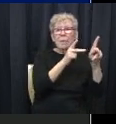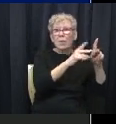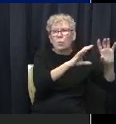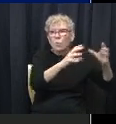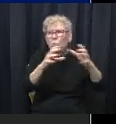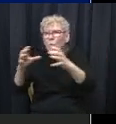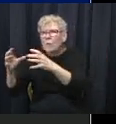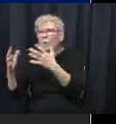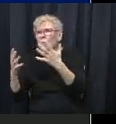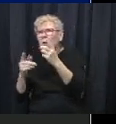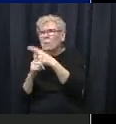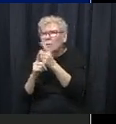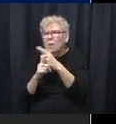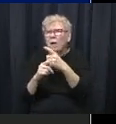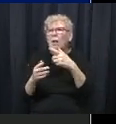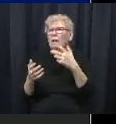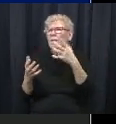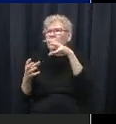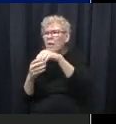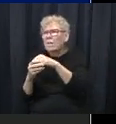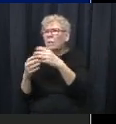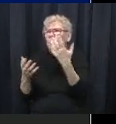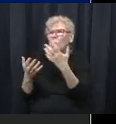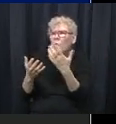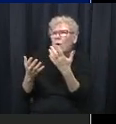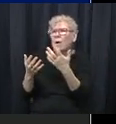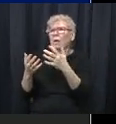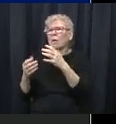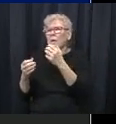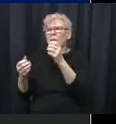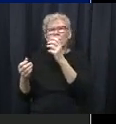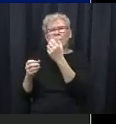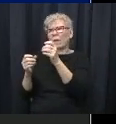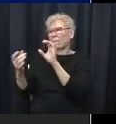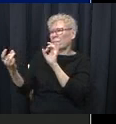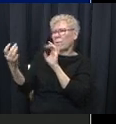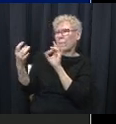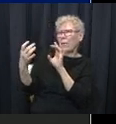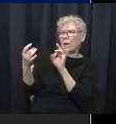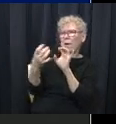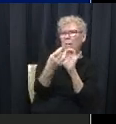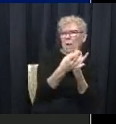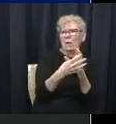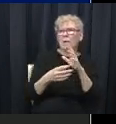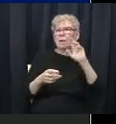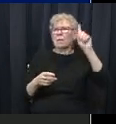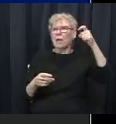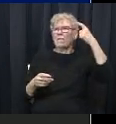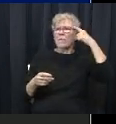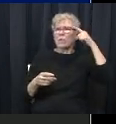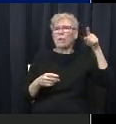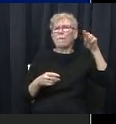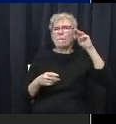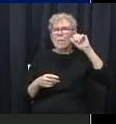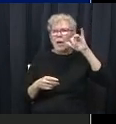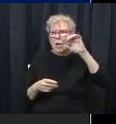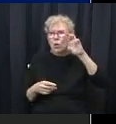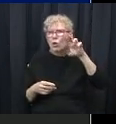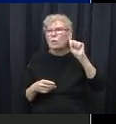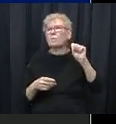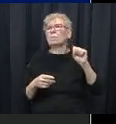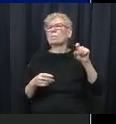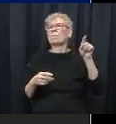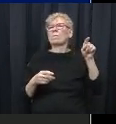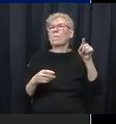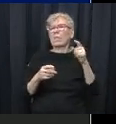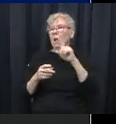county commissioners, mayors, and city managers. We also asked Coloradans for feedback via public web form. And as the